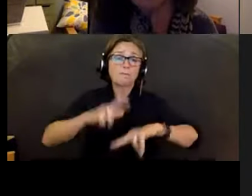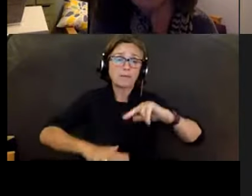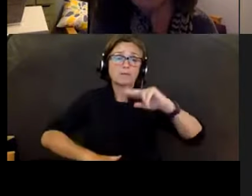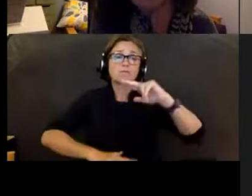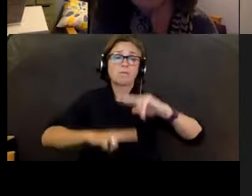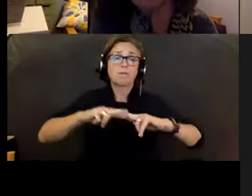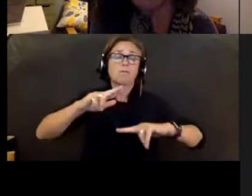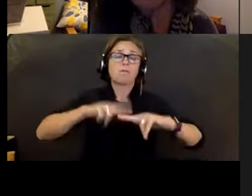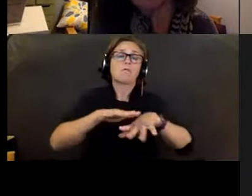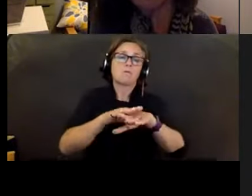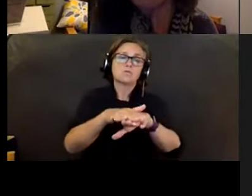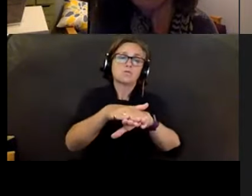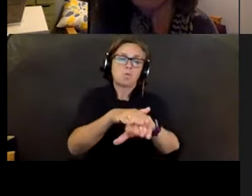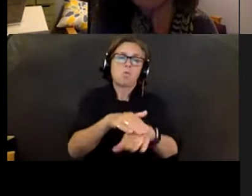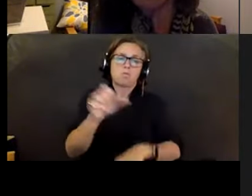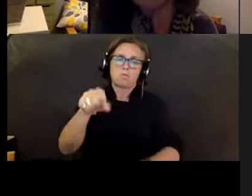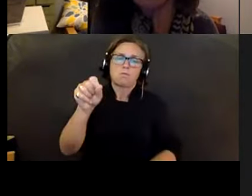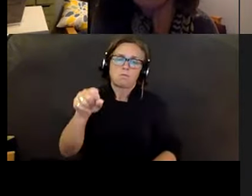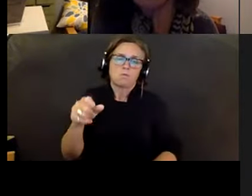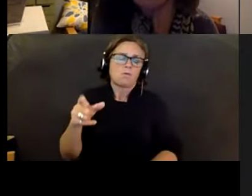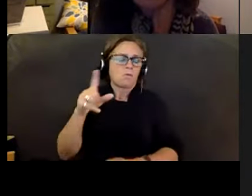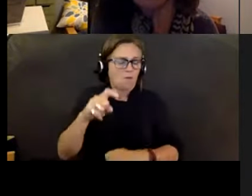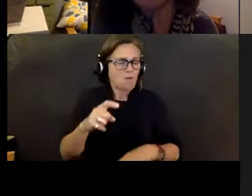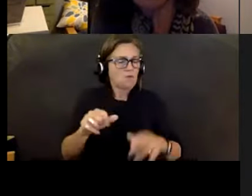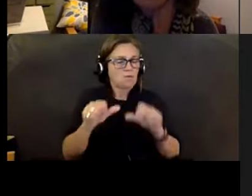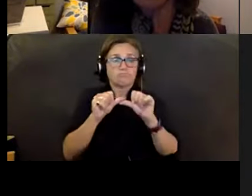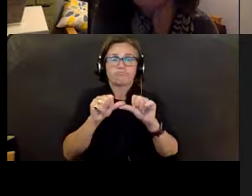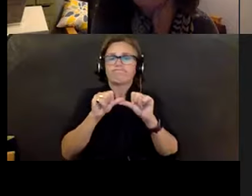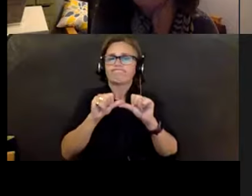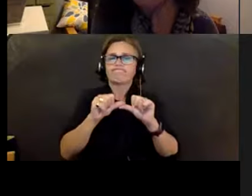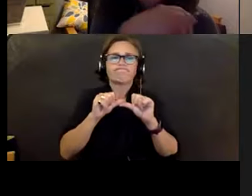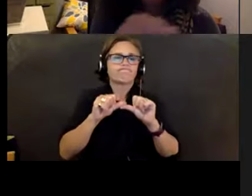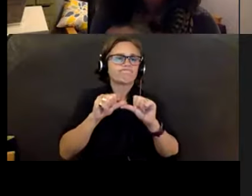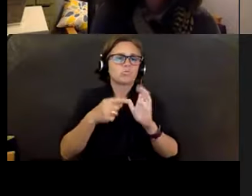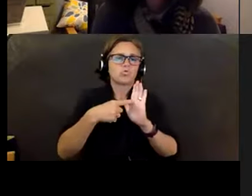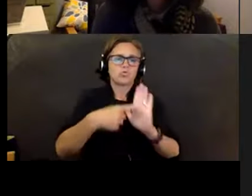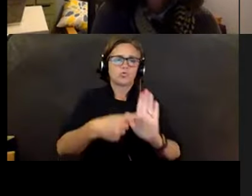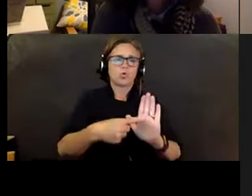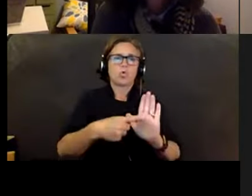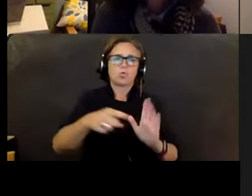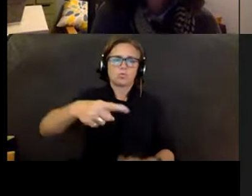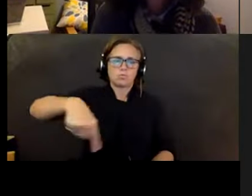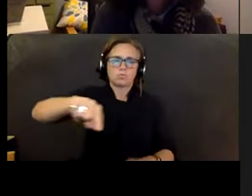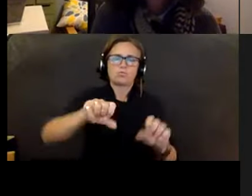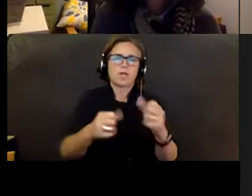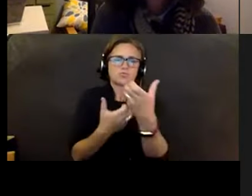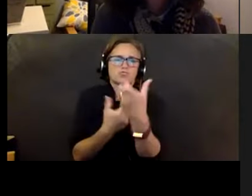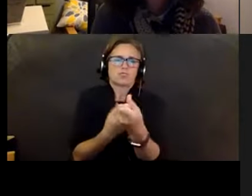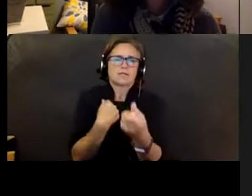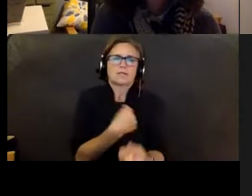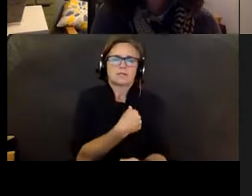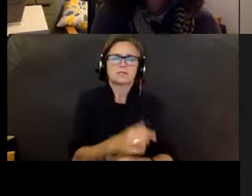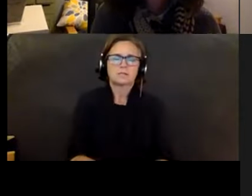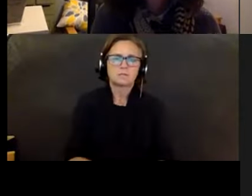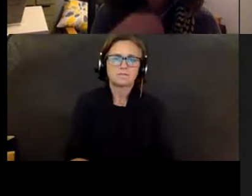that trust, worthy of that opportunity to have these conversations. But I know some organizations, they're looking